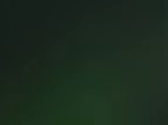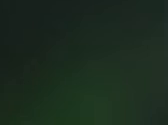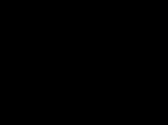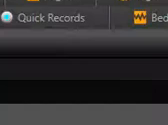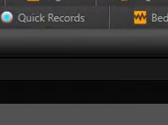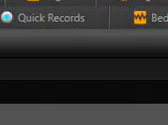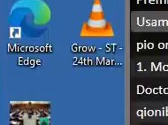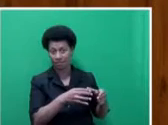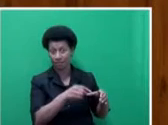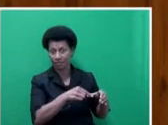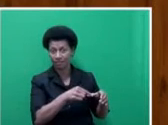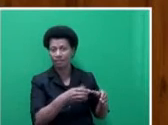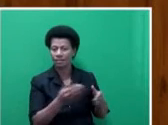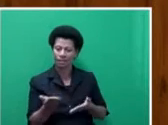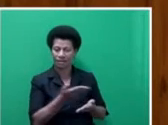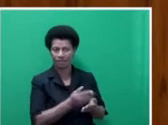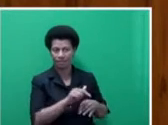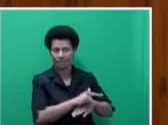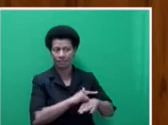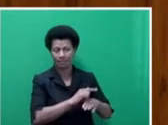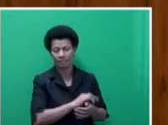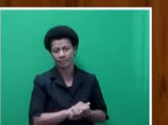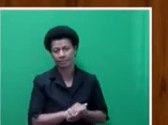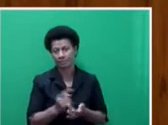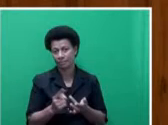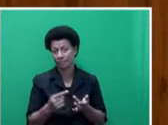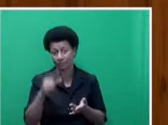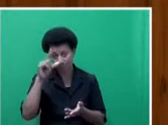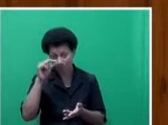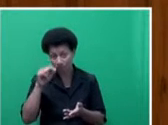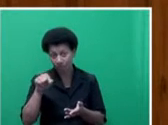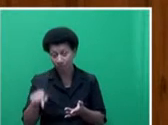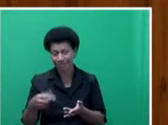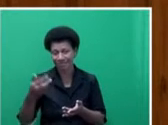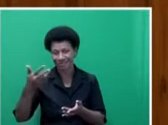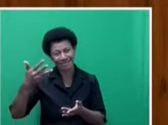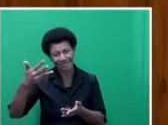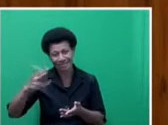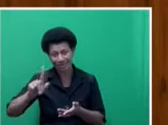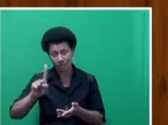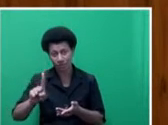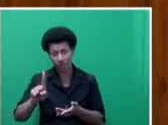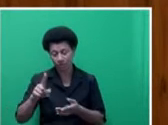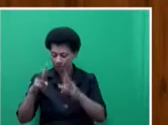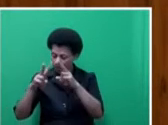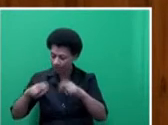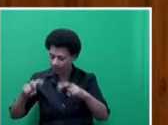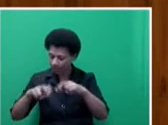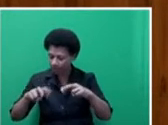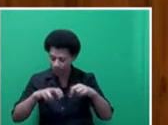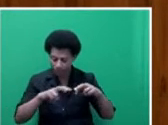102 designated from Itoke, 91 parcel have been actually surveyed, and all